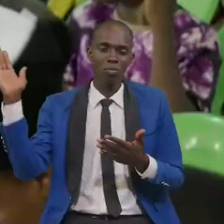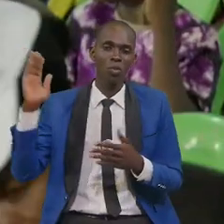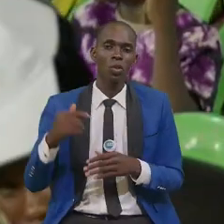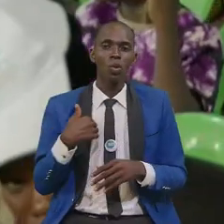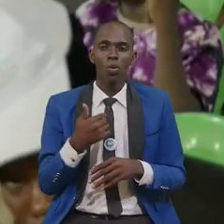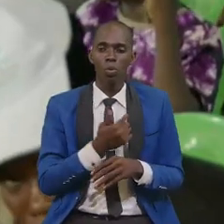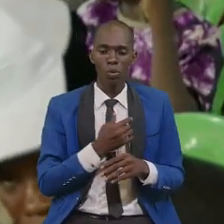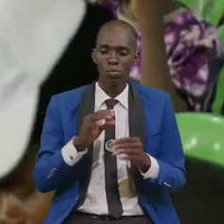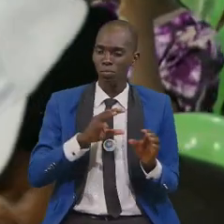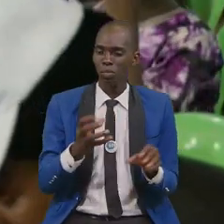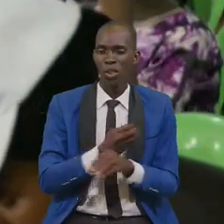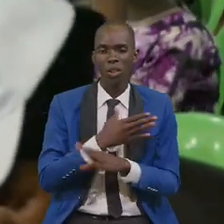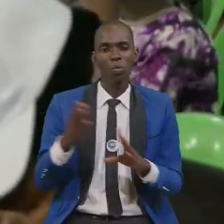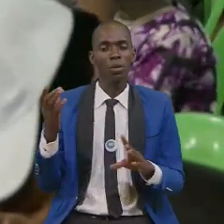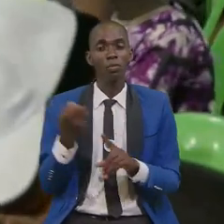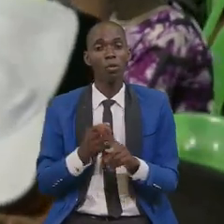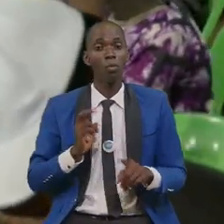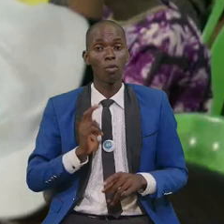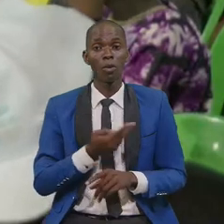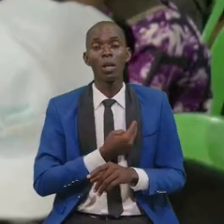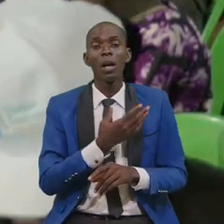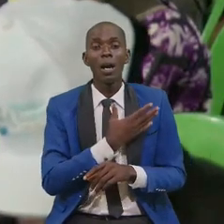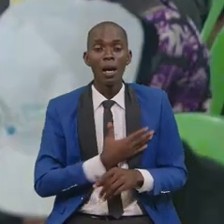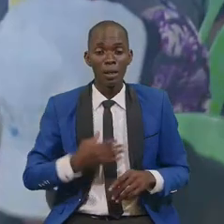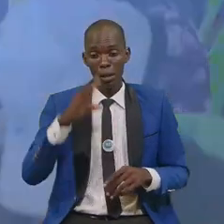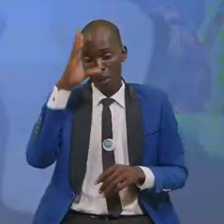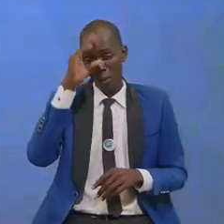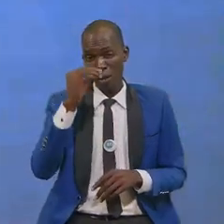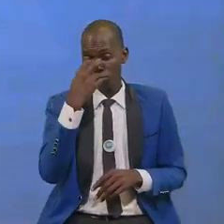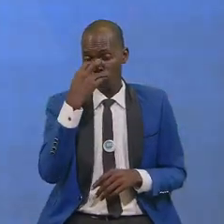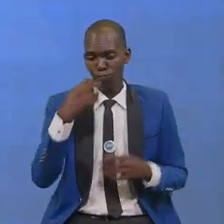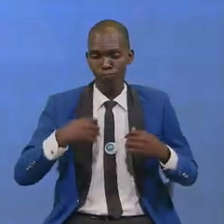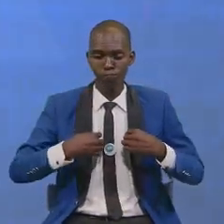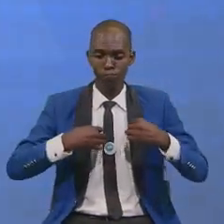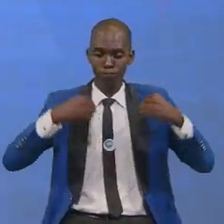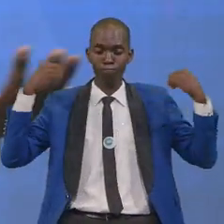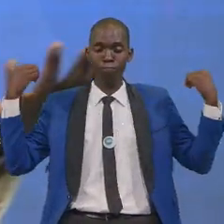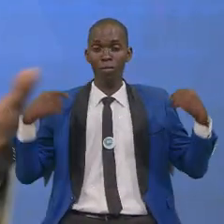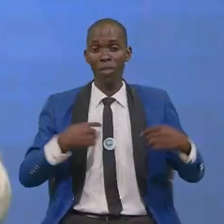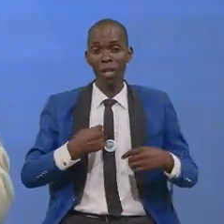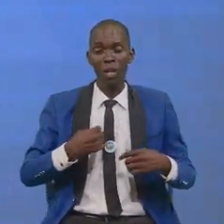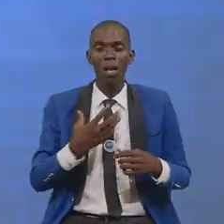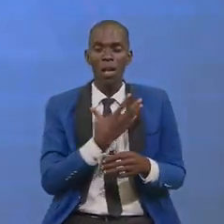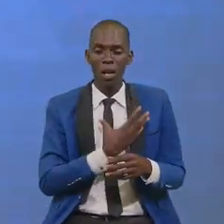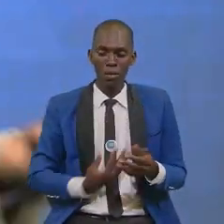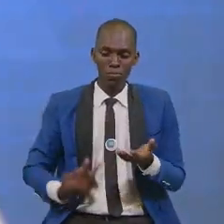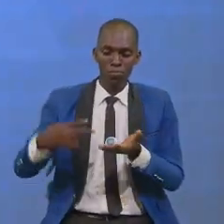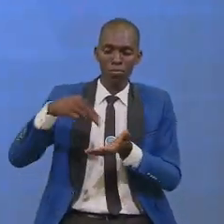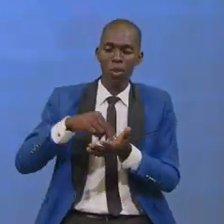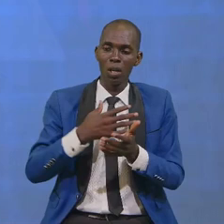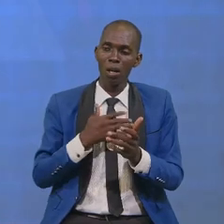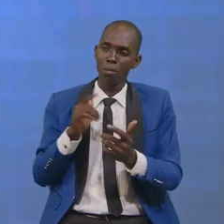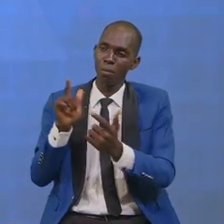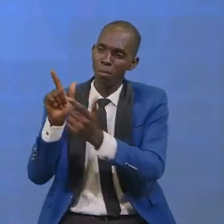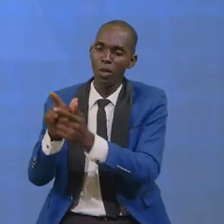from them. And he, casting away his garment, rose and he came to Jesus. Look